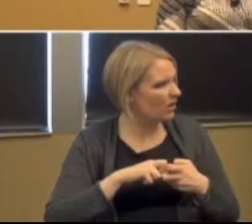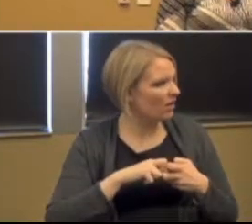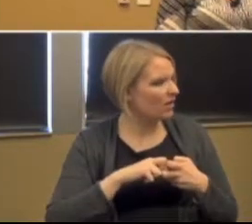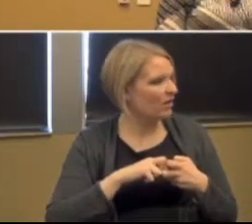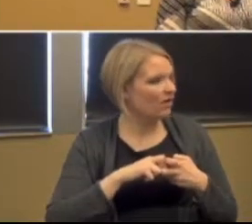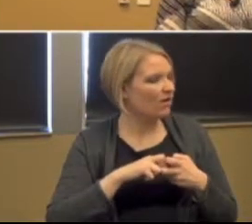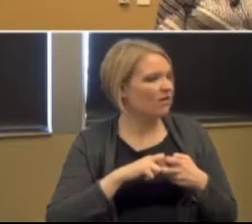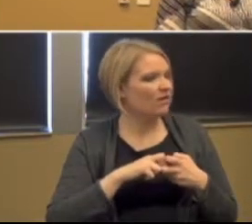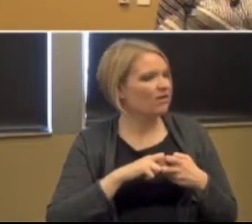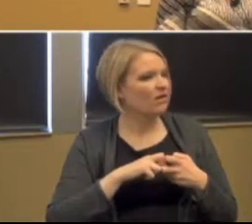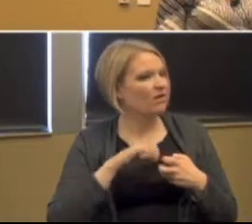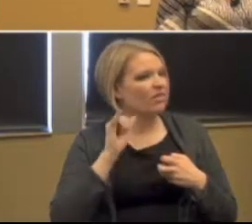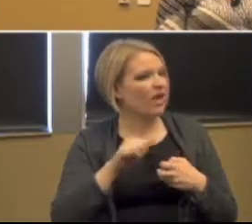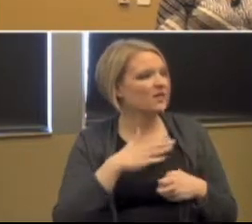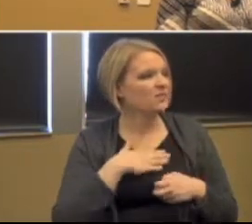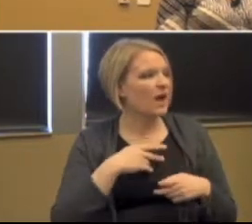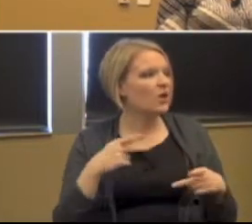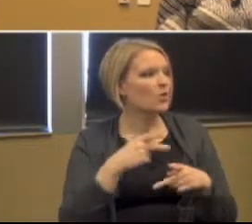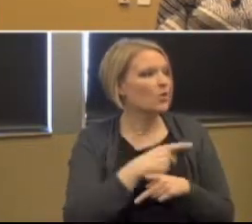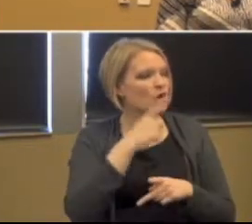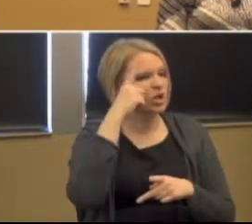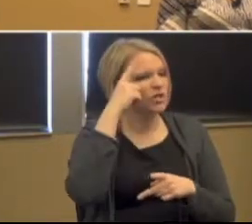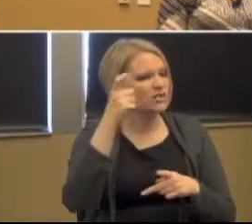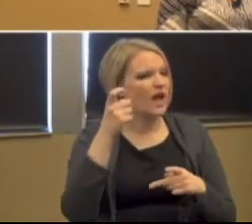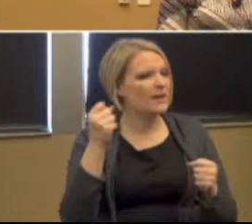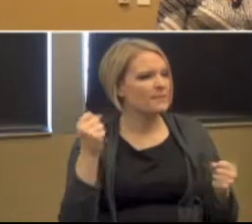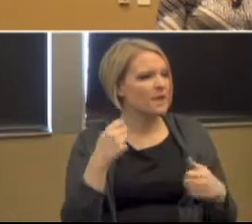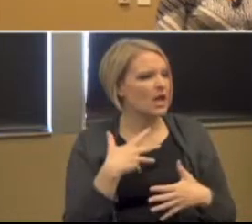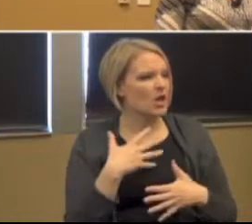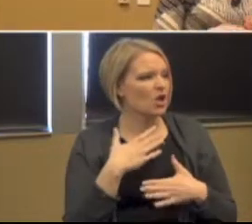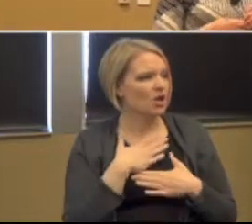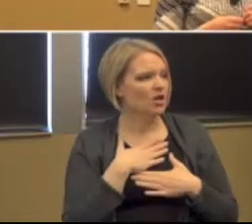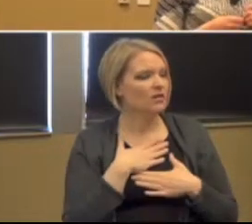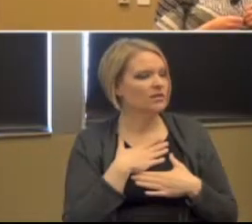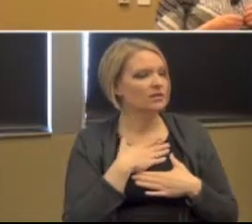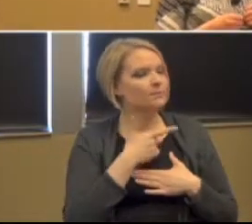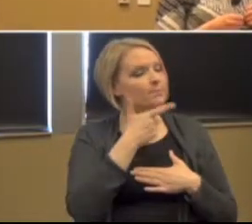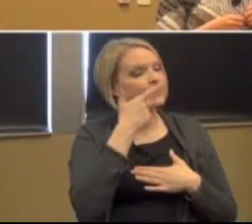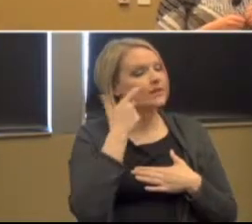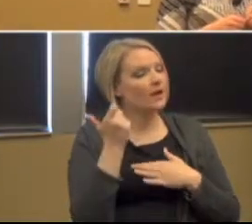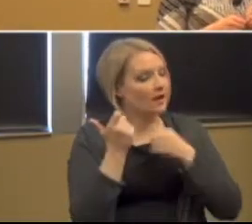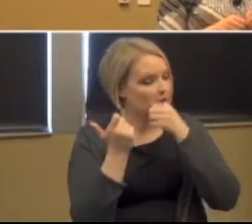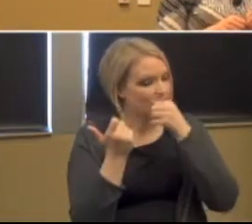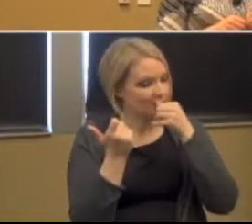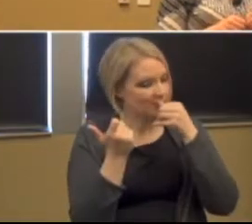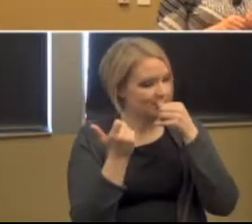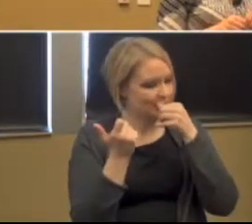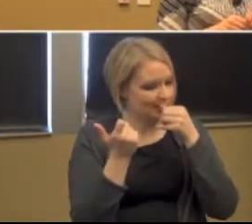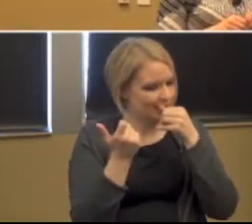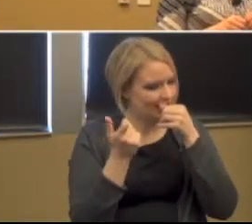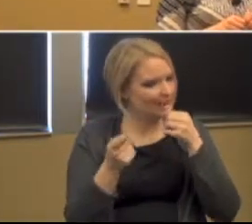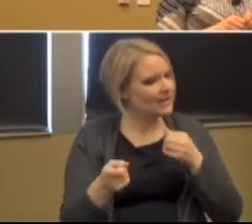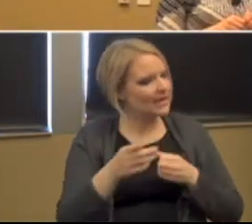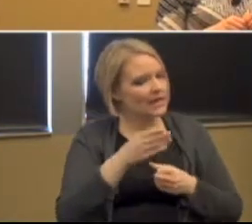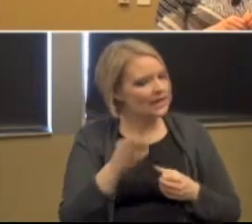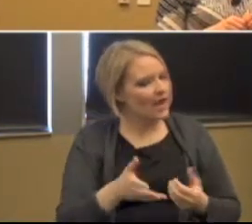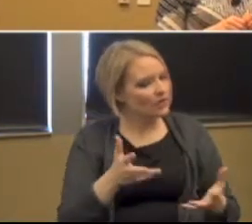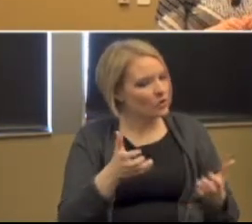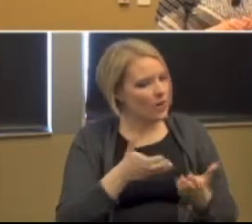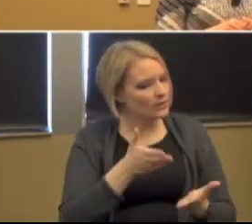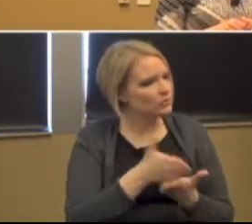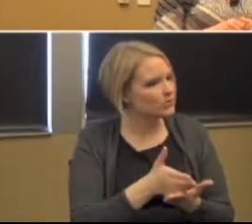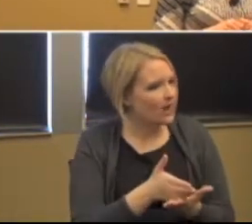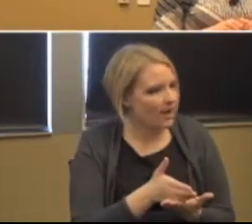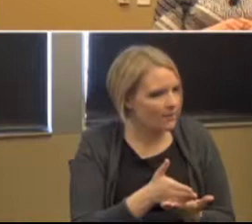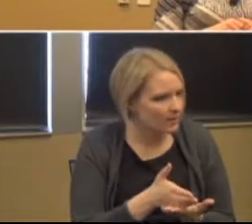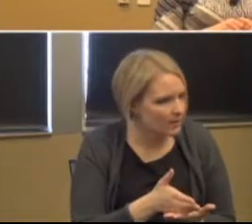It's kind of my worst nightmare of all time, because he didn't want to stop that